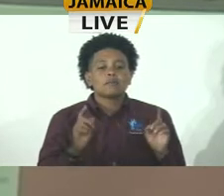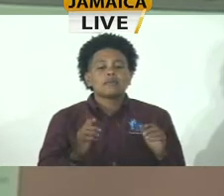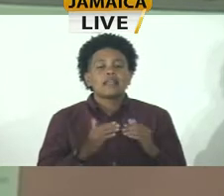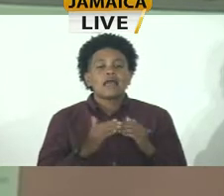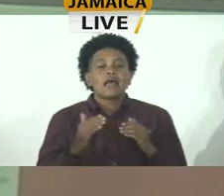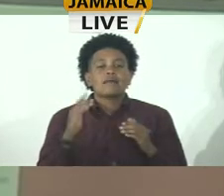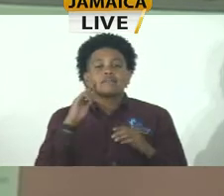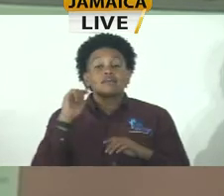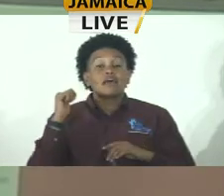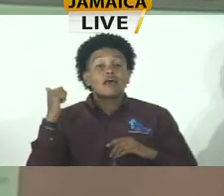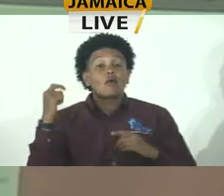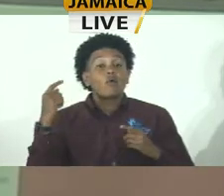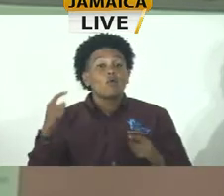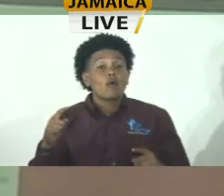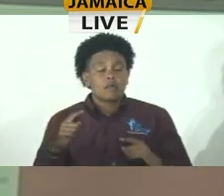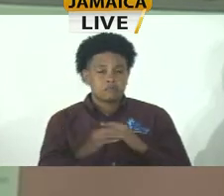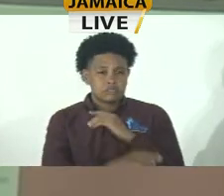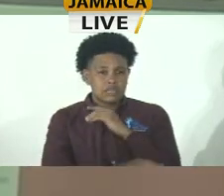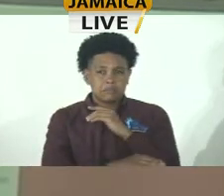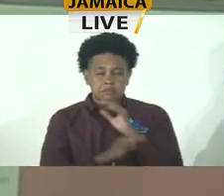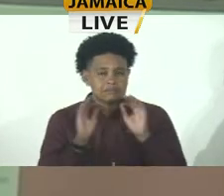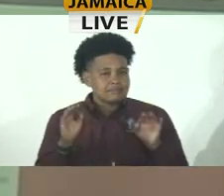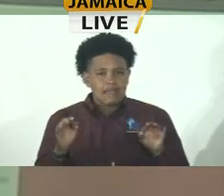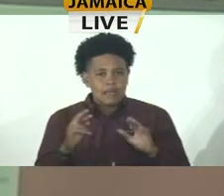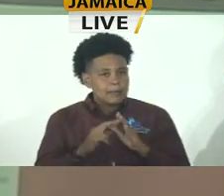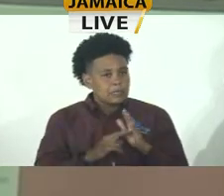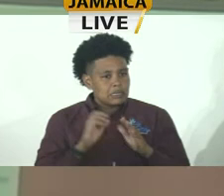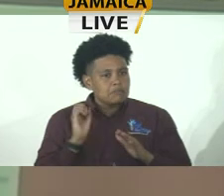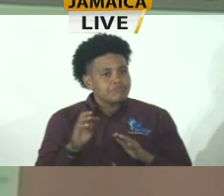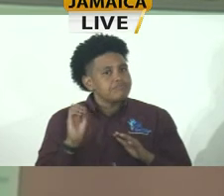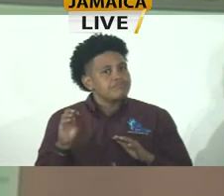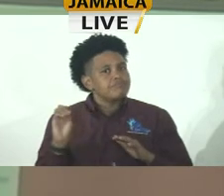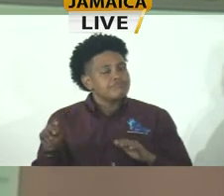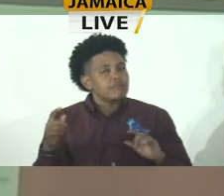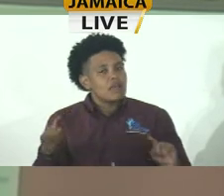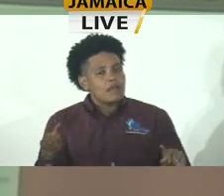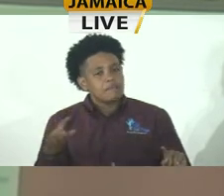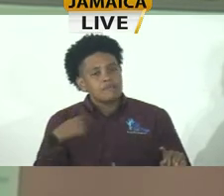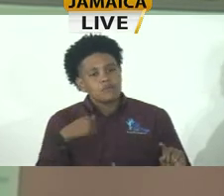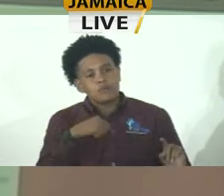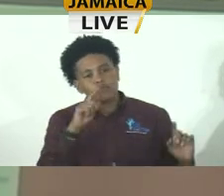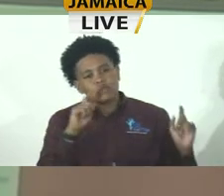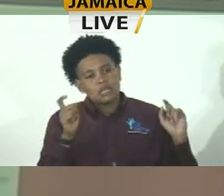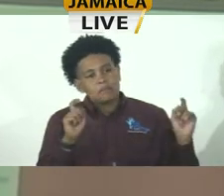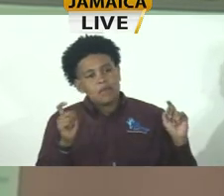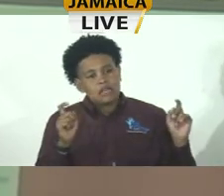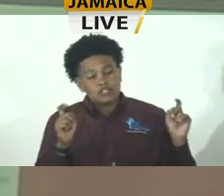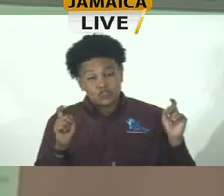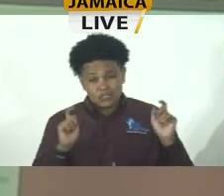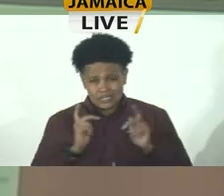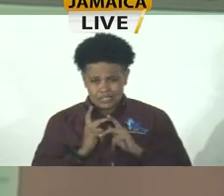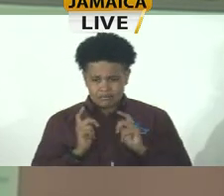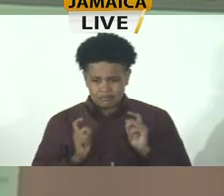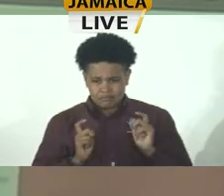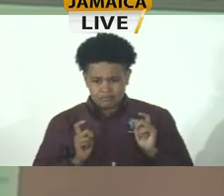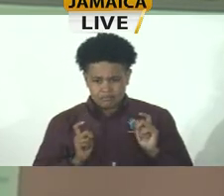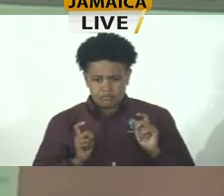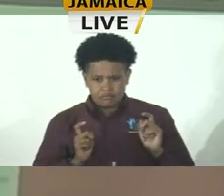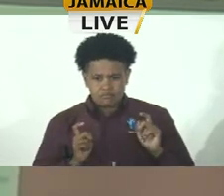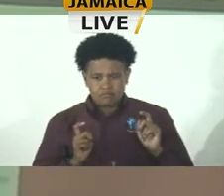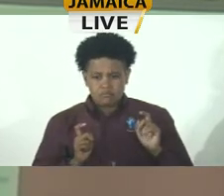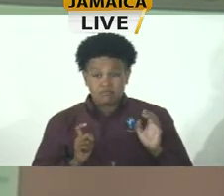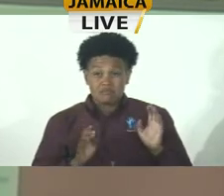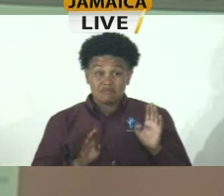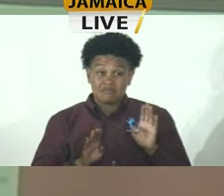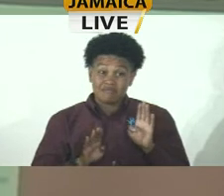of september and we managed to control the spike that